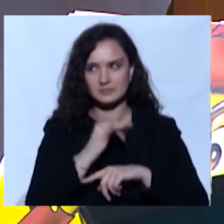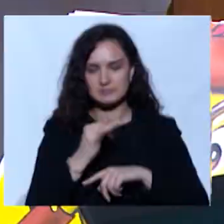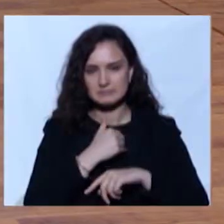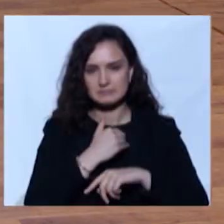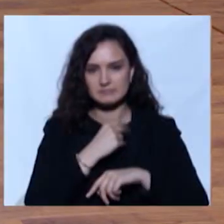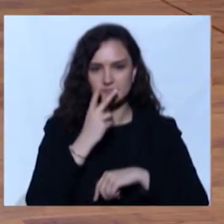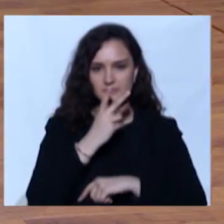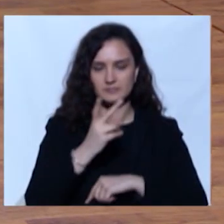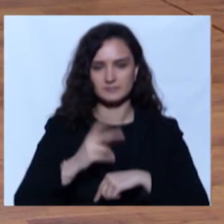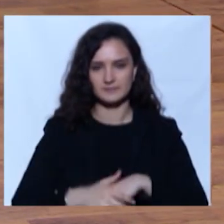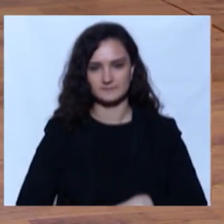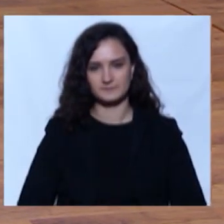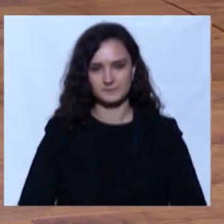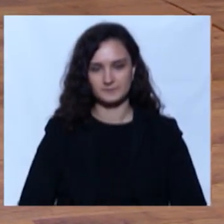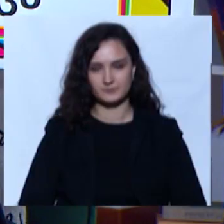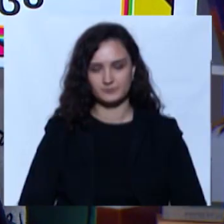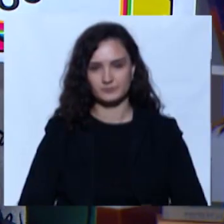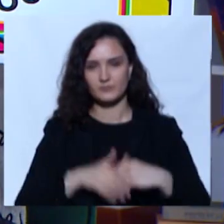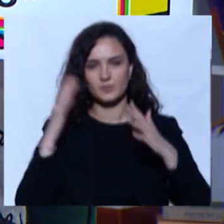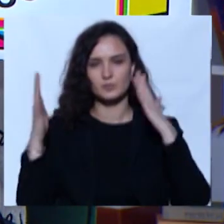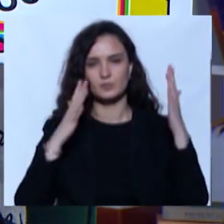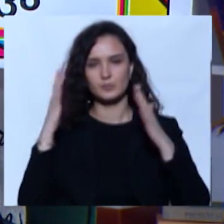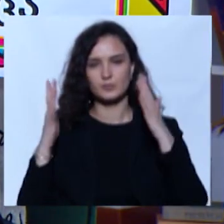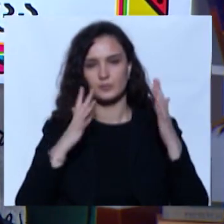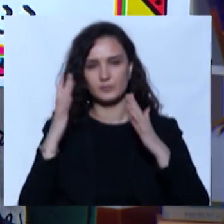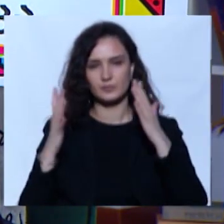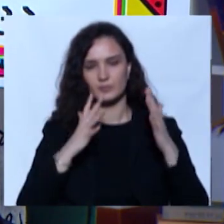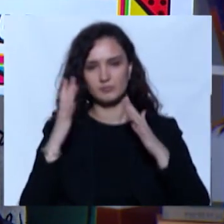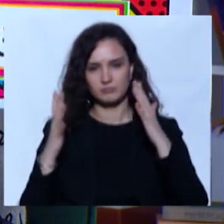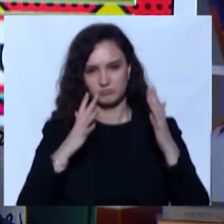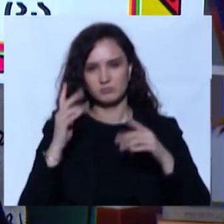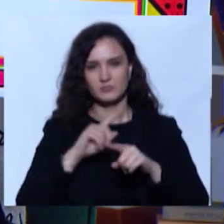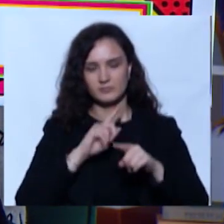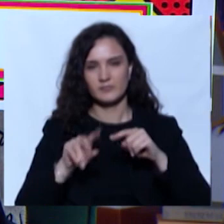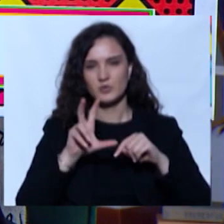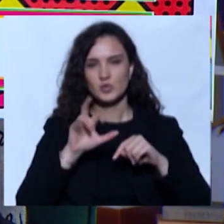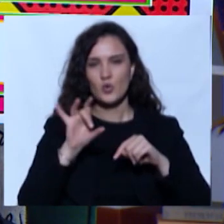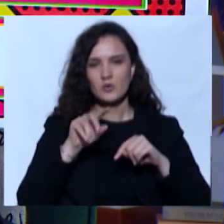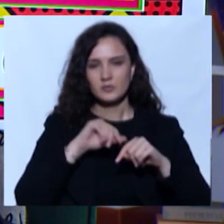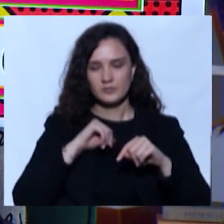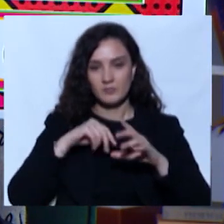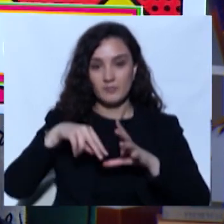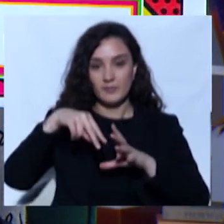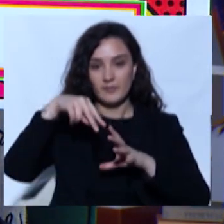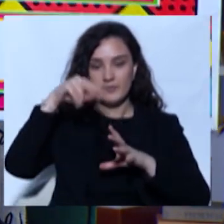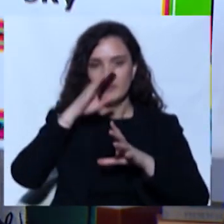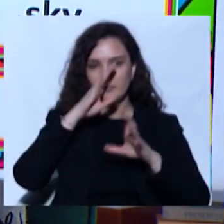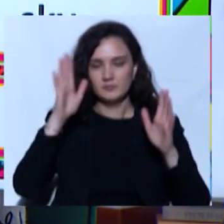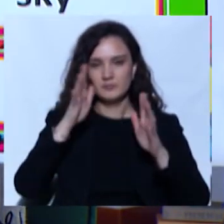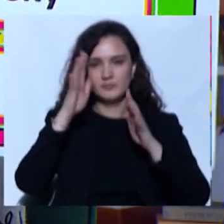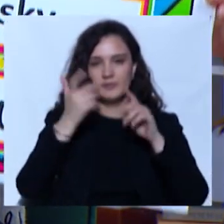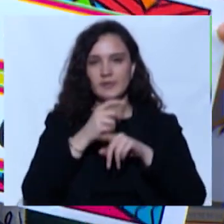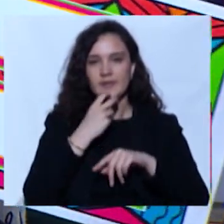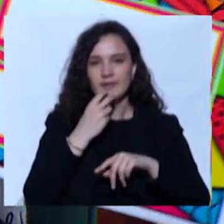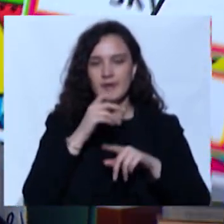curious. The wind took the kite up fast, and George went up with it. It was fun